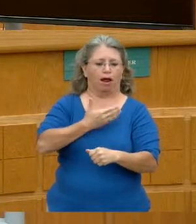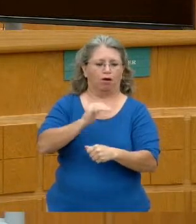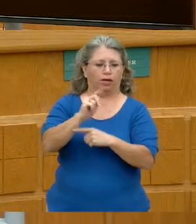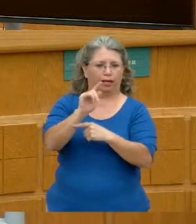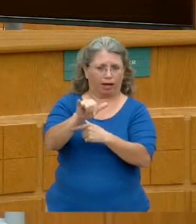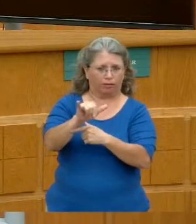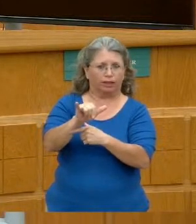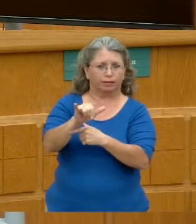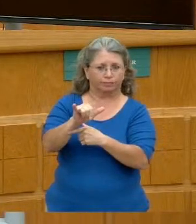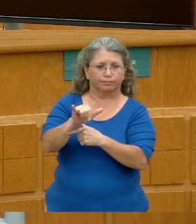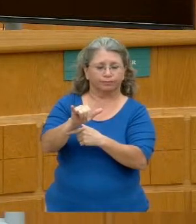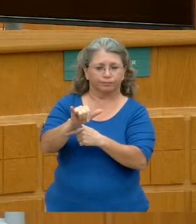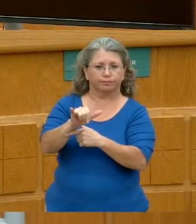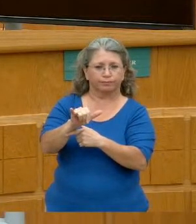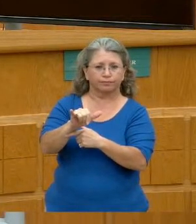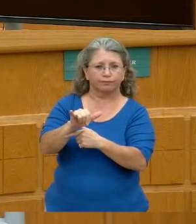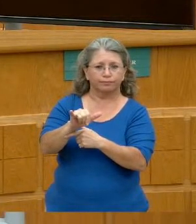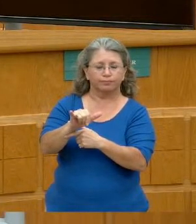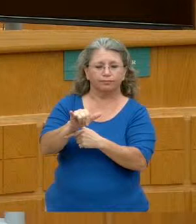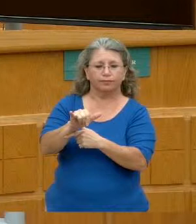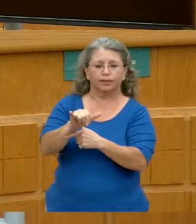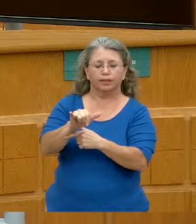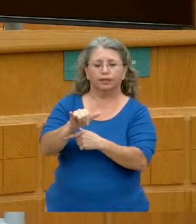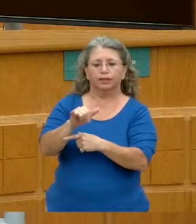significant in terms of trying to get the